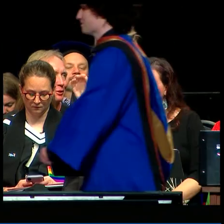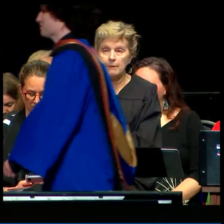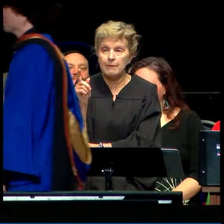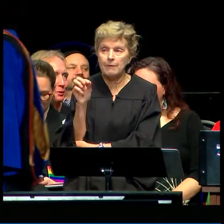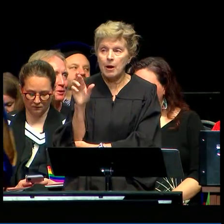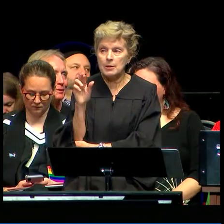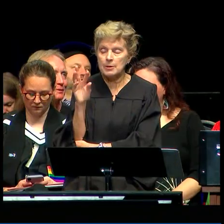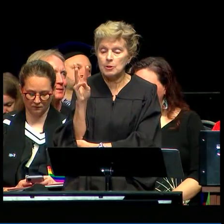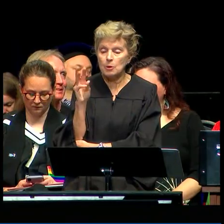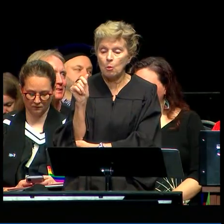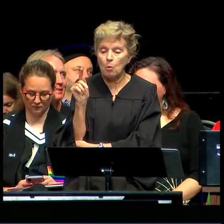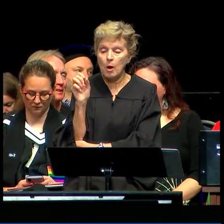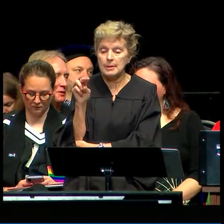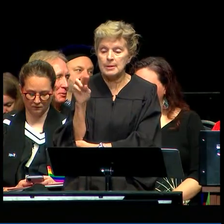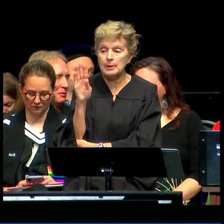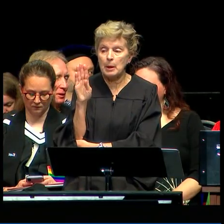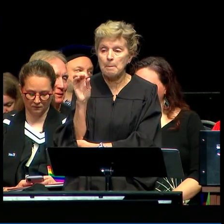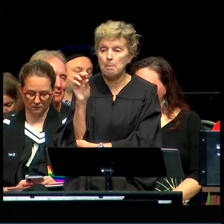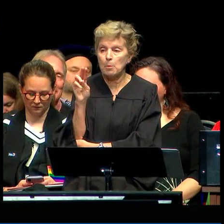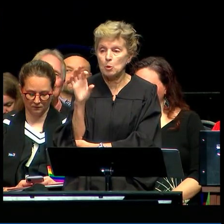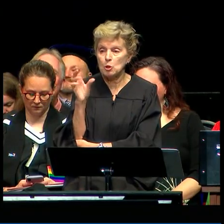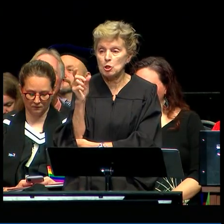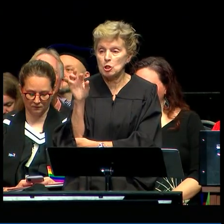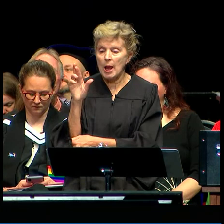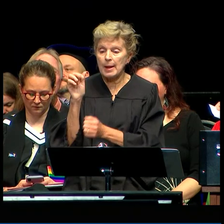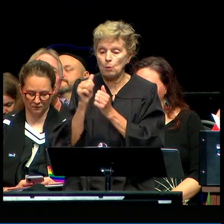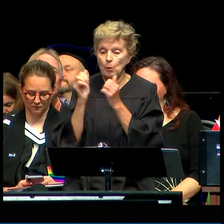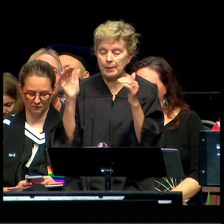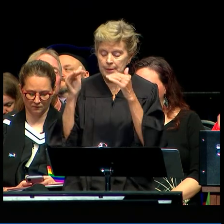Foster Watson Boucher, with distinction.